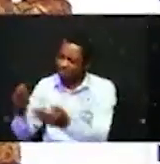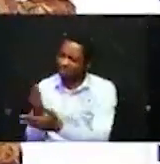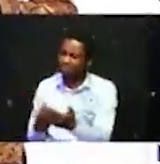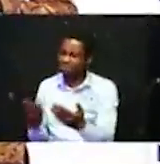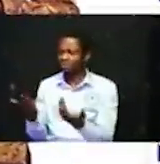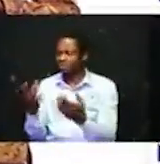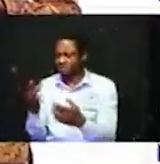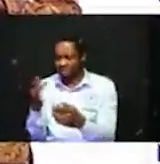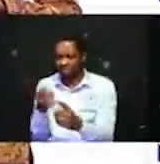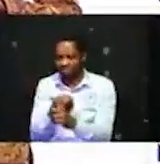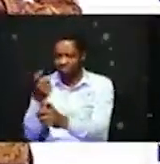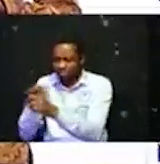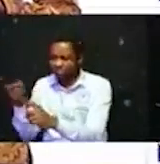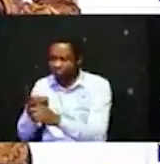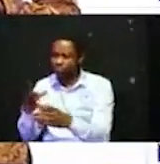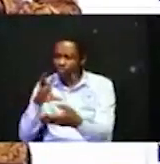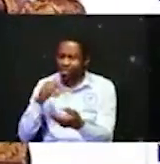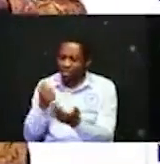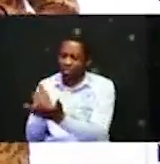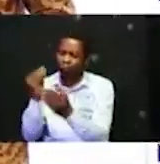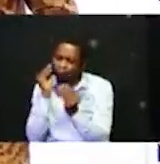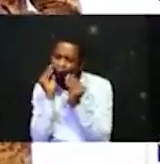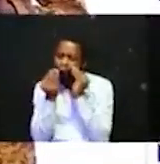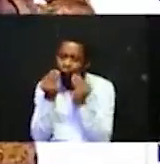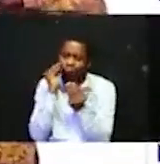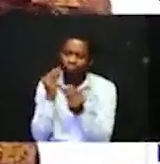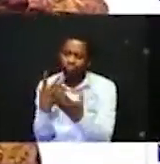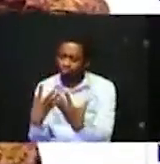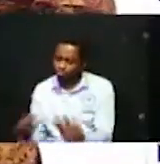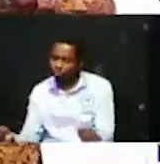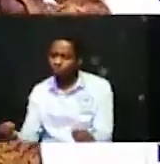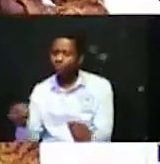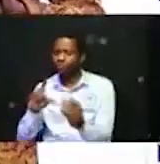wounds, and the Lord will give you a great name.